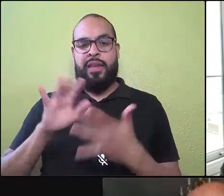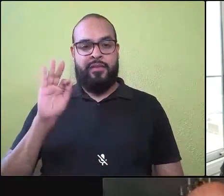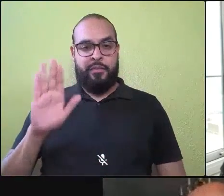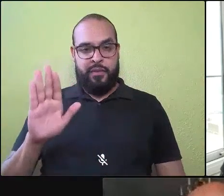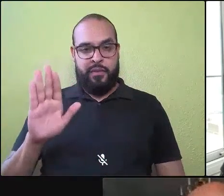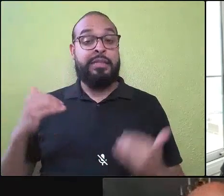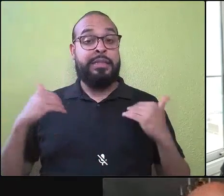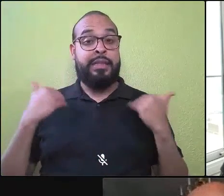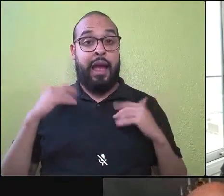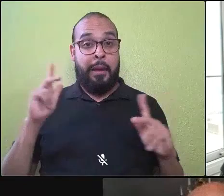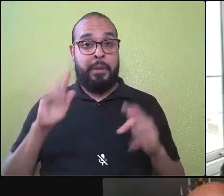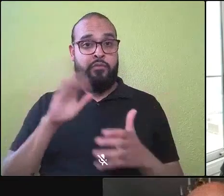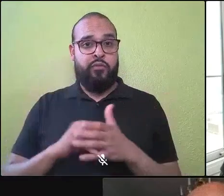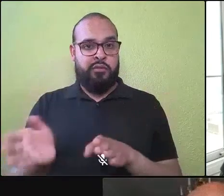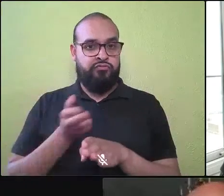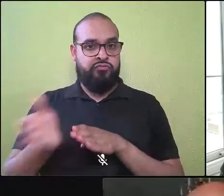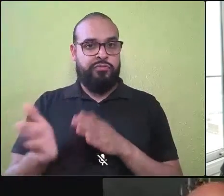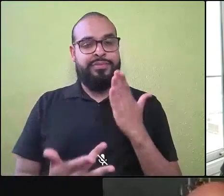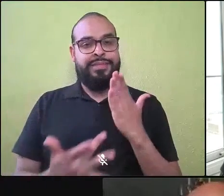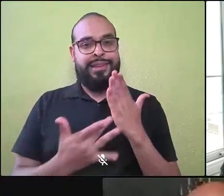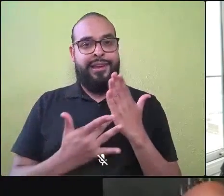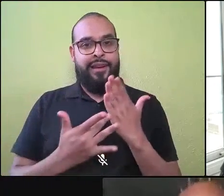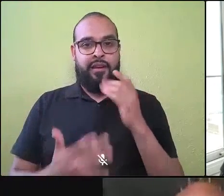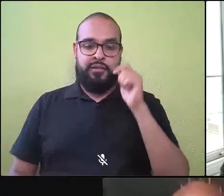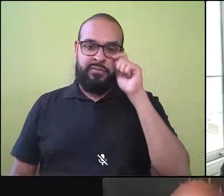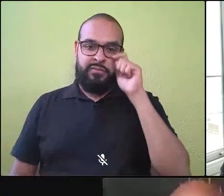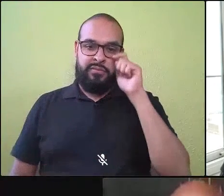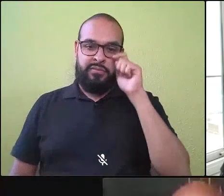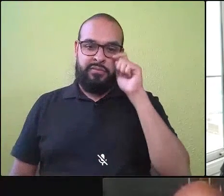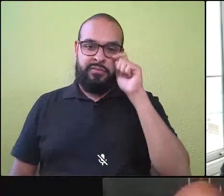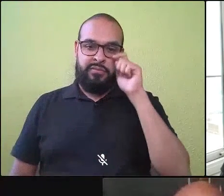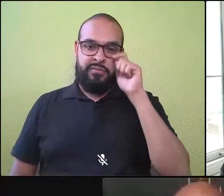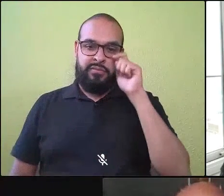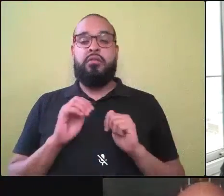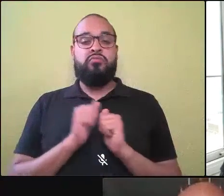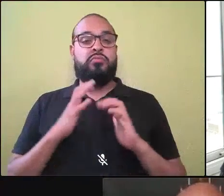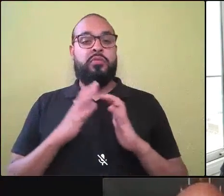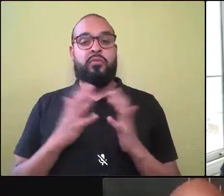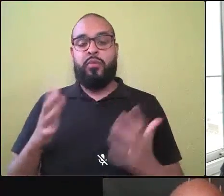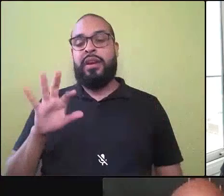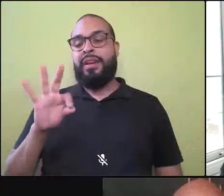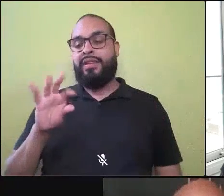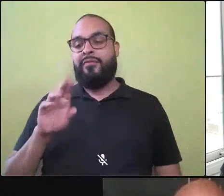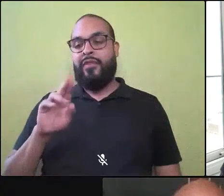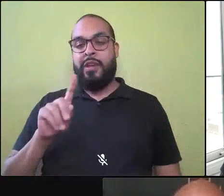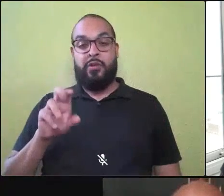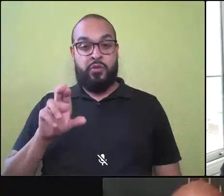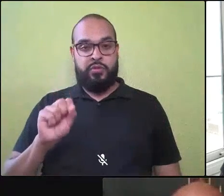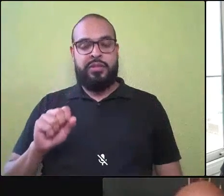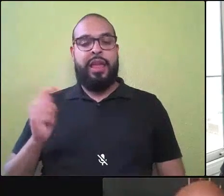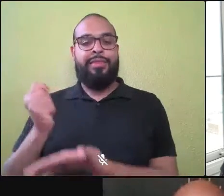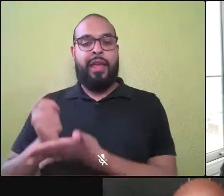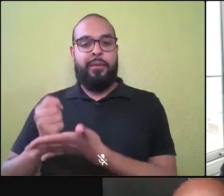first offline experience was an event called Founders Therapy. And Founders Therapy led to a hackathon for good. We brought together tons of people and just kind